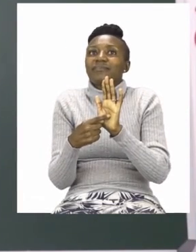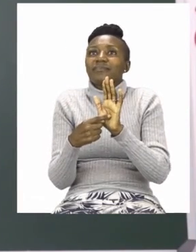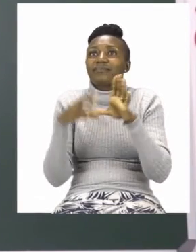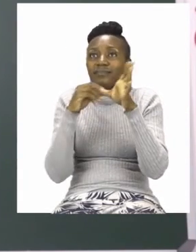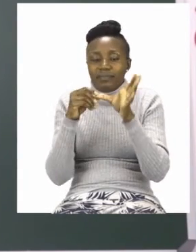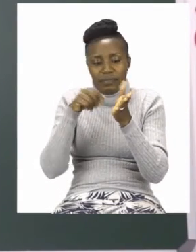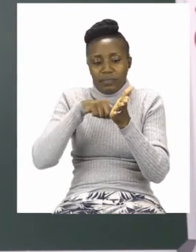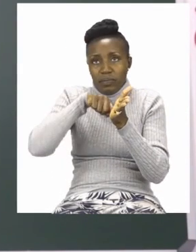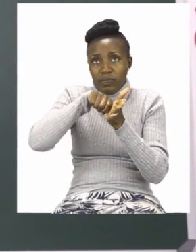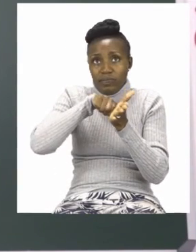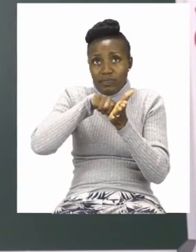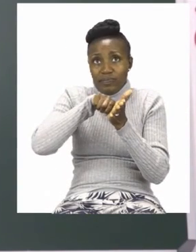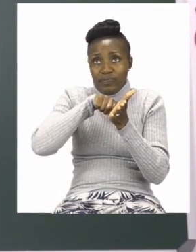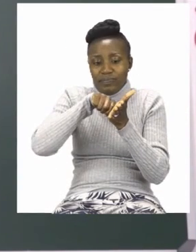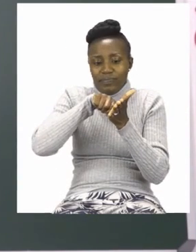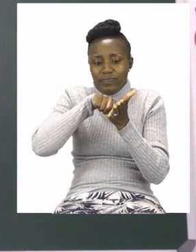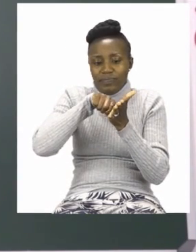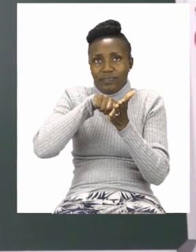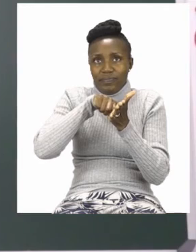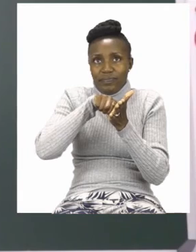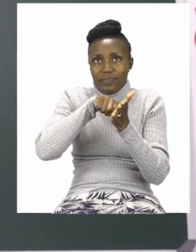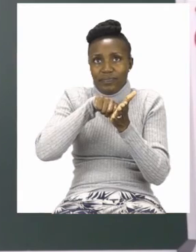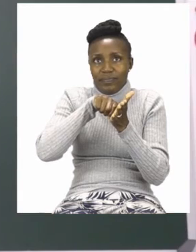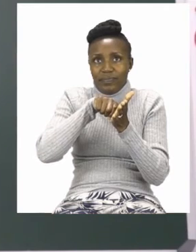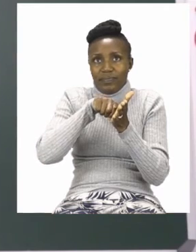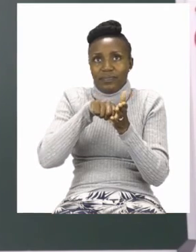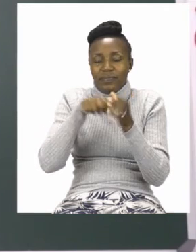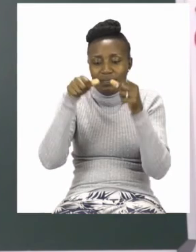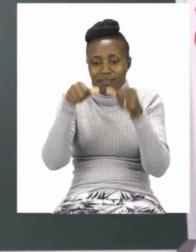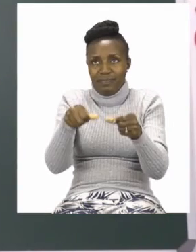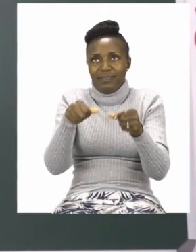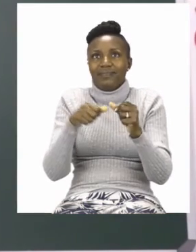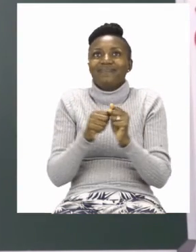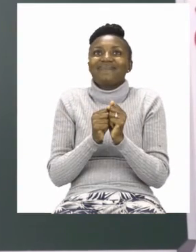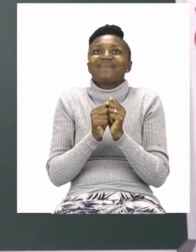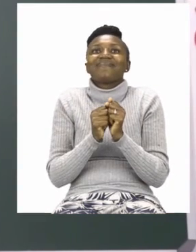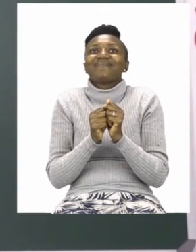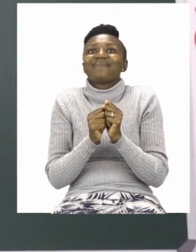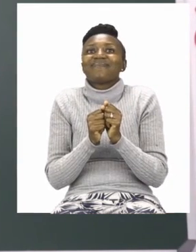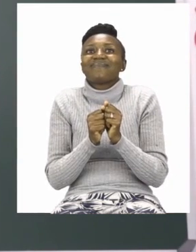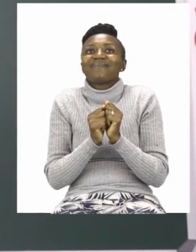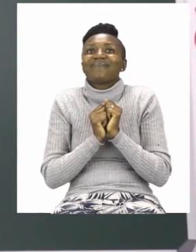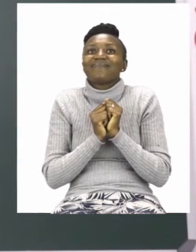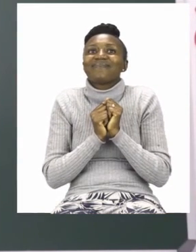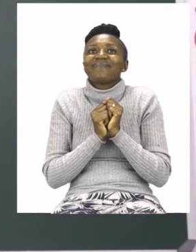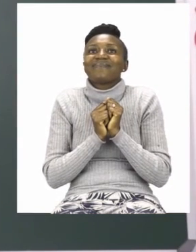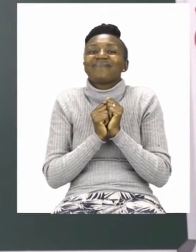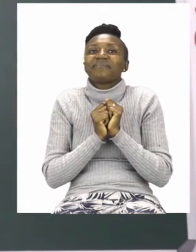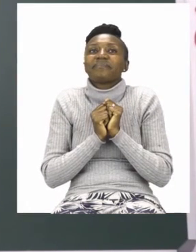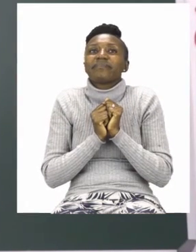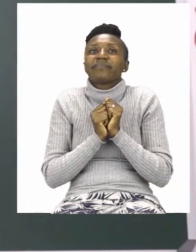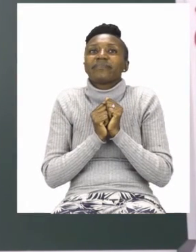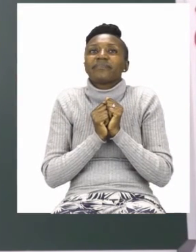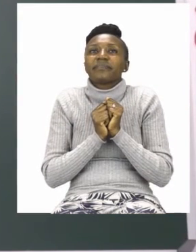going to rub some glue on my leaf and stick it on my door. I'm